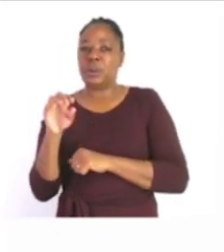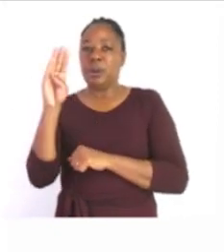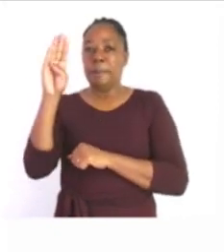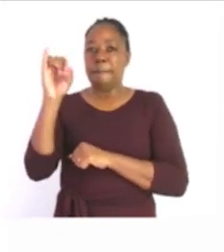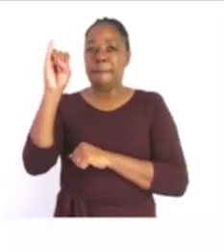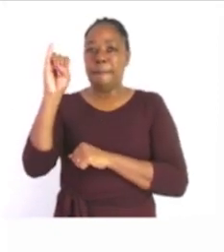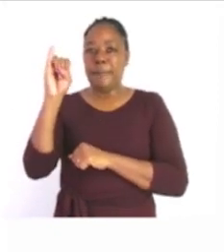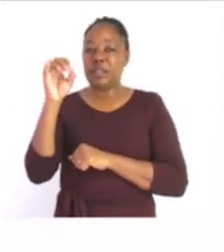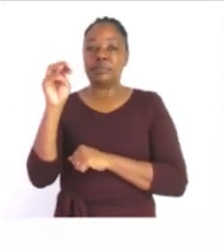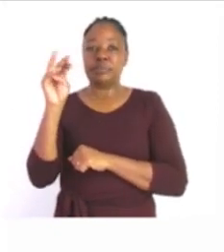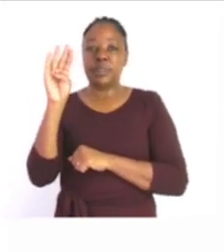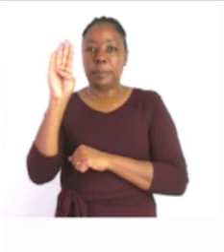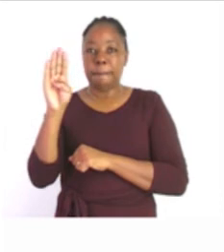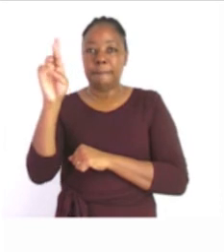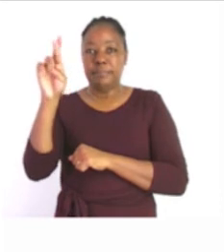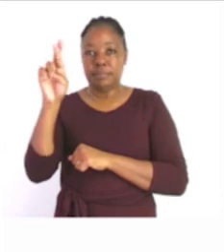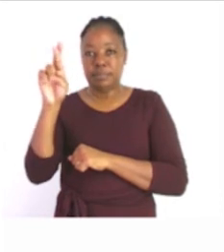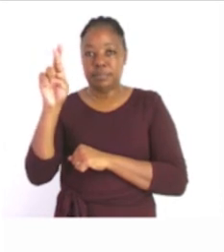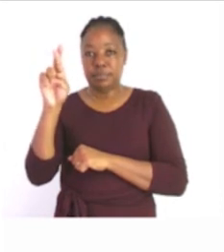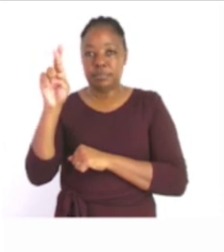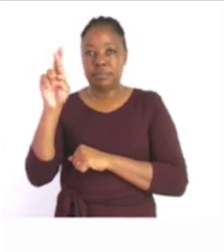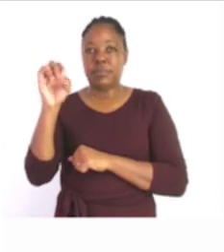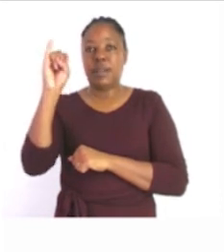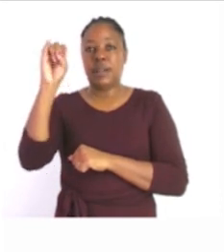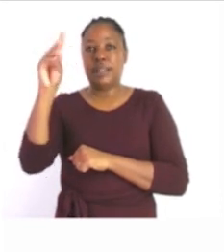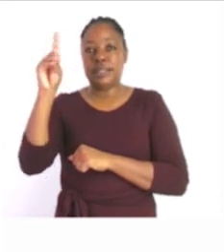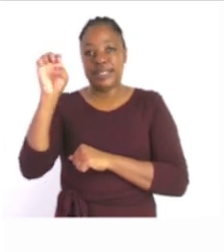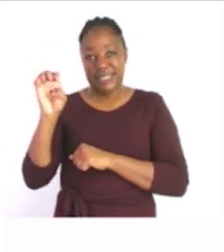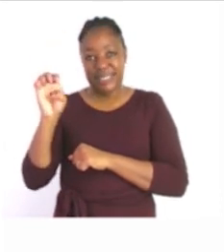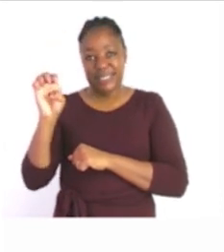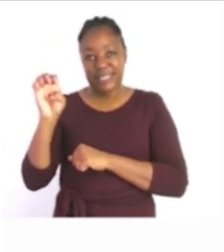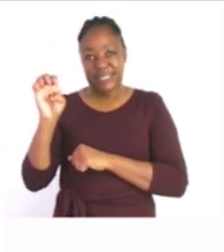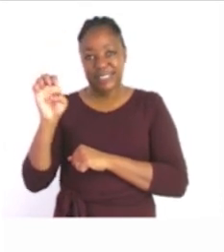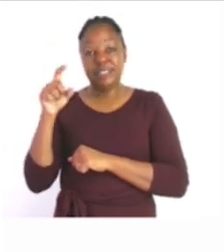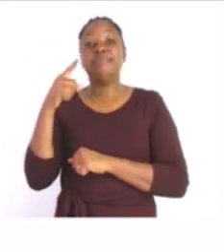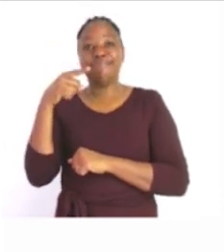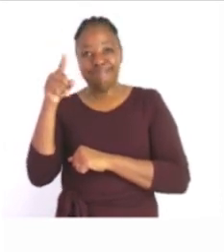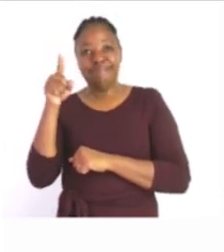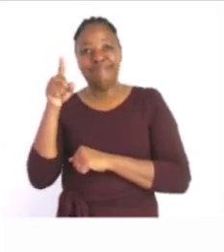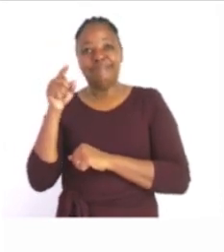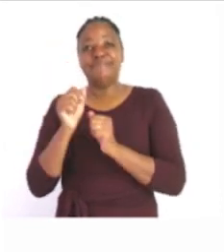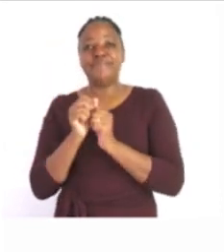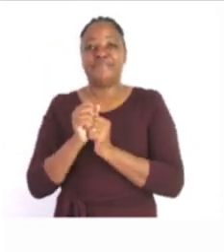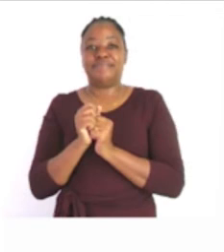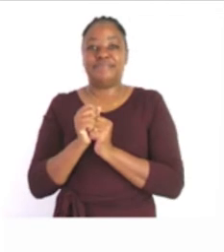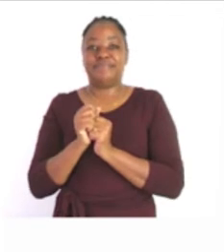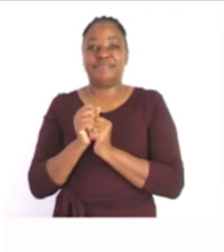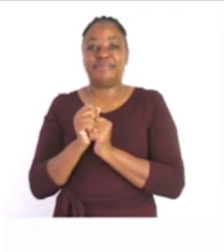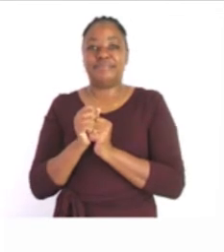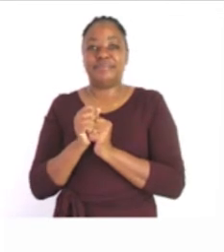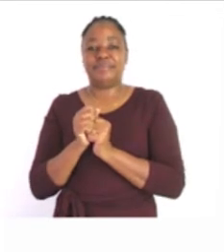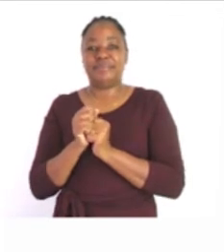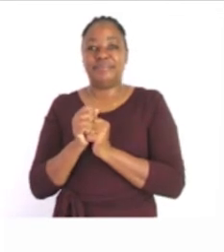bride? Well, we can't say bride. Wow, that was very lucky of us. Let's see if there are any